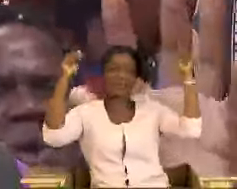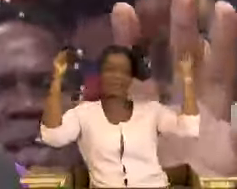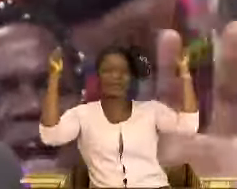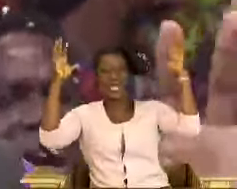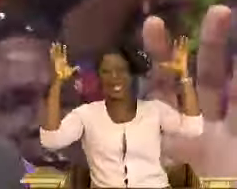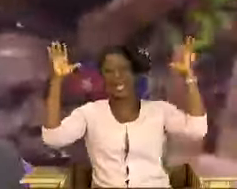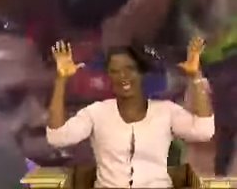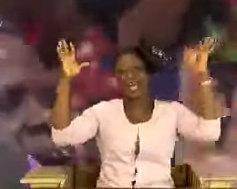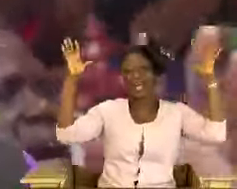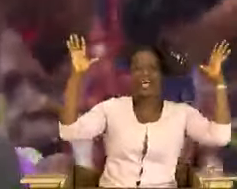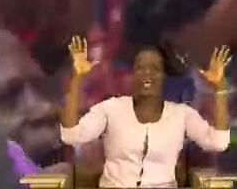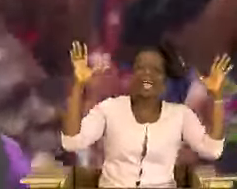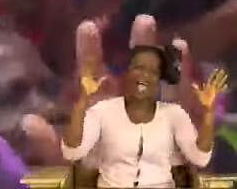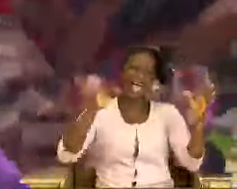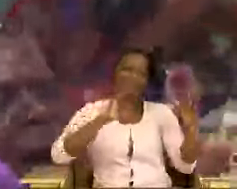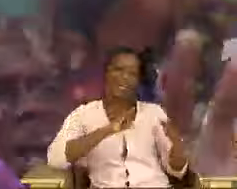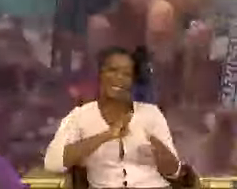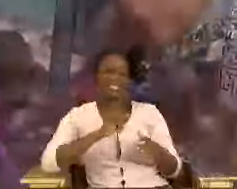sing